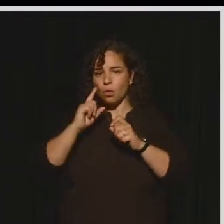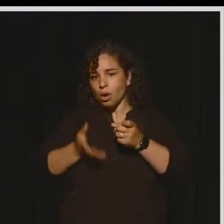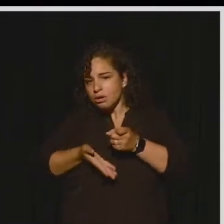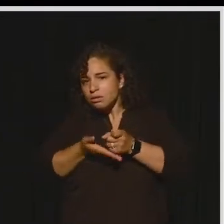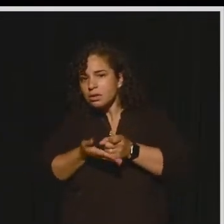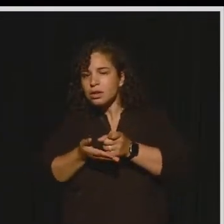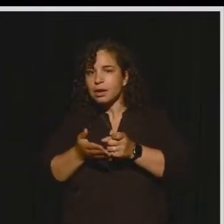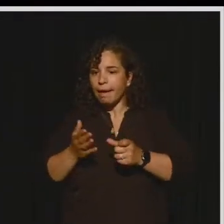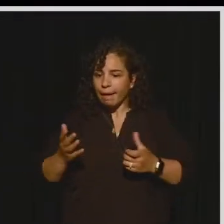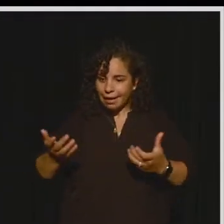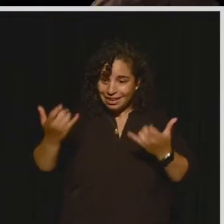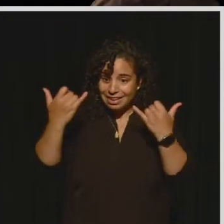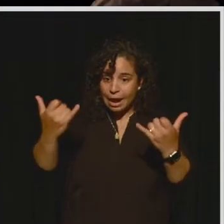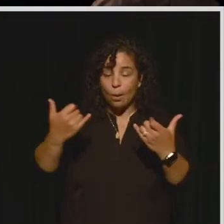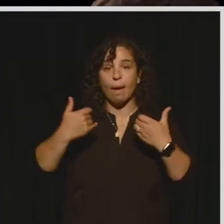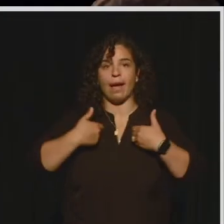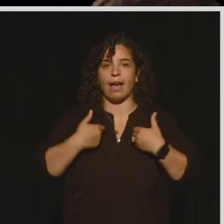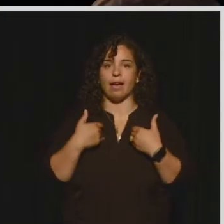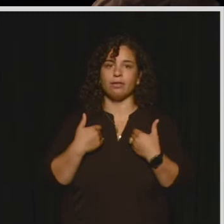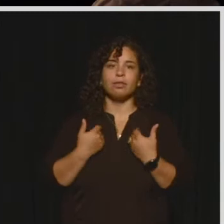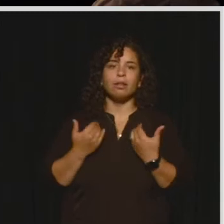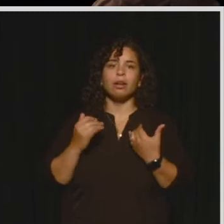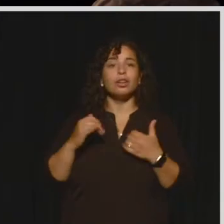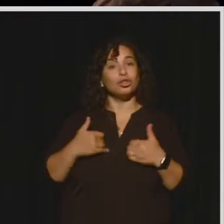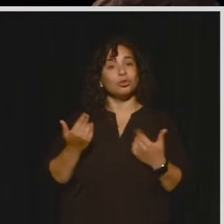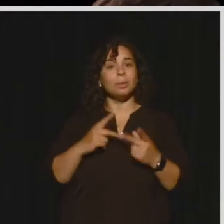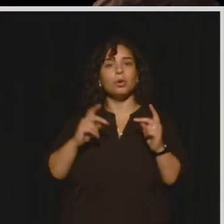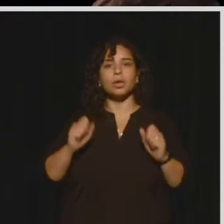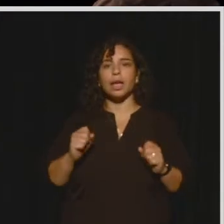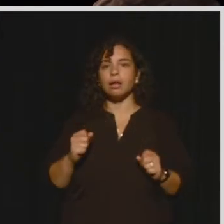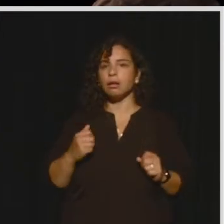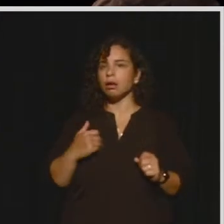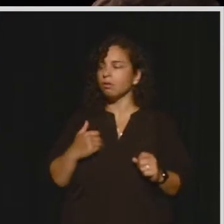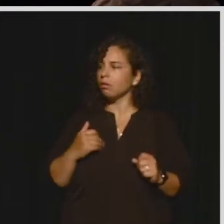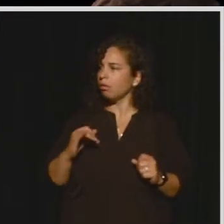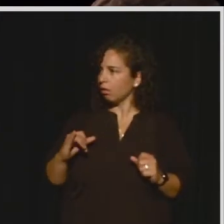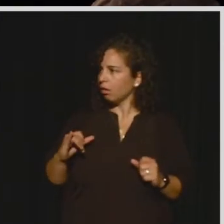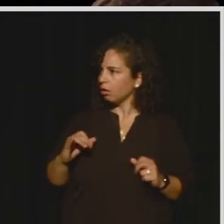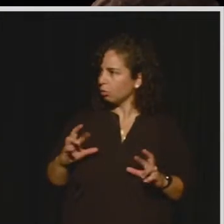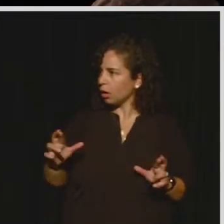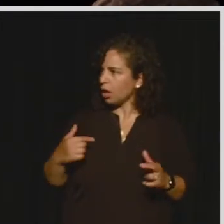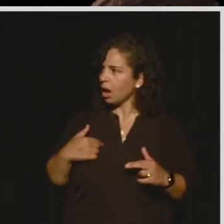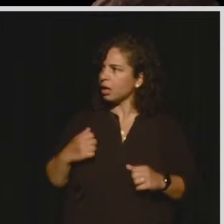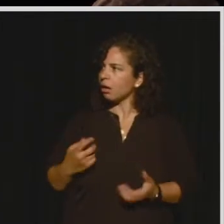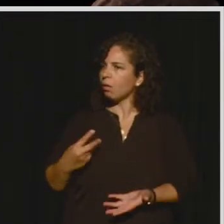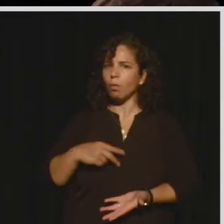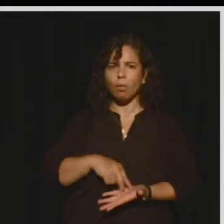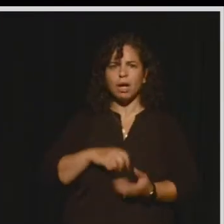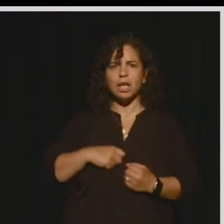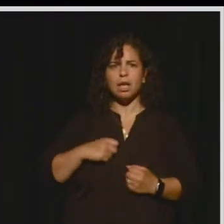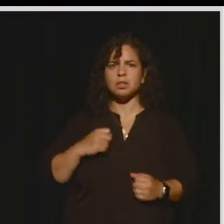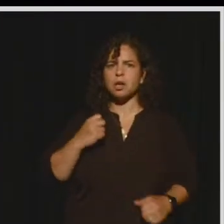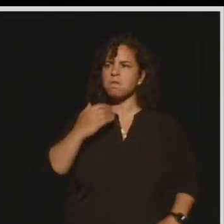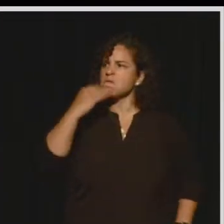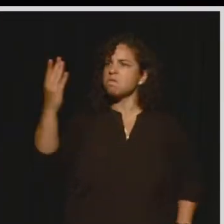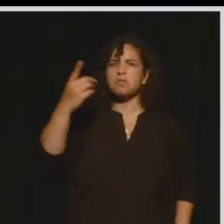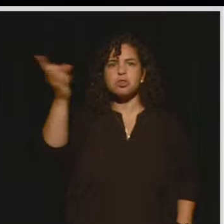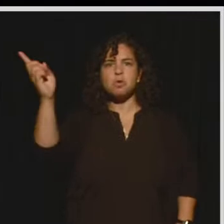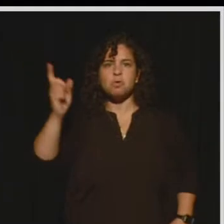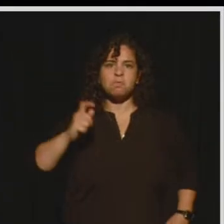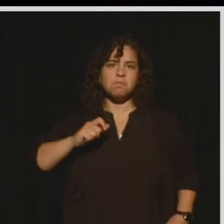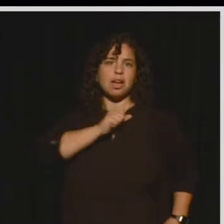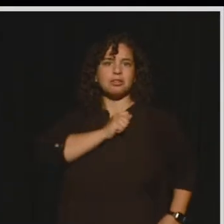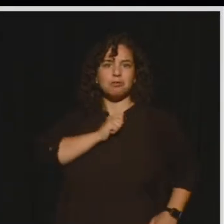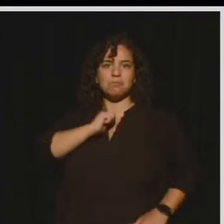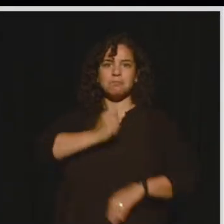youth do have the ability, you know, to say, screw you. We're going to do it this way. We're going to push on. We're going to do this. A lot of that